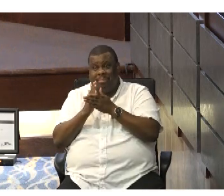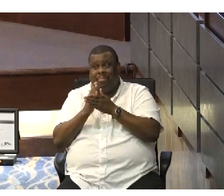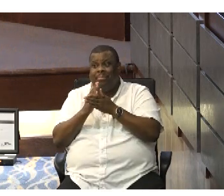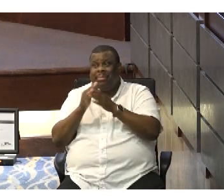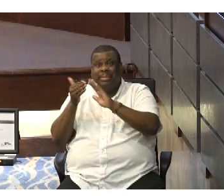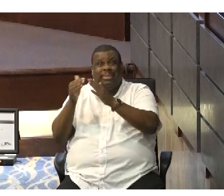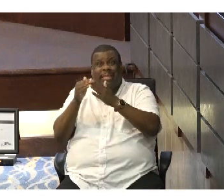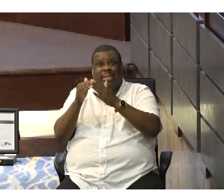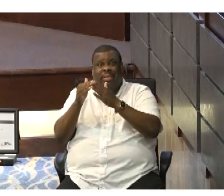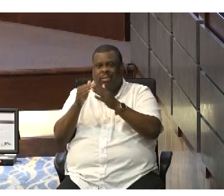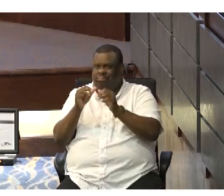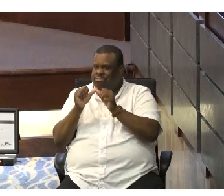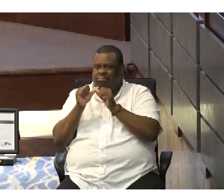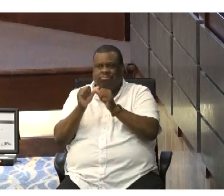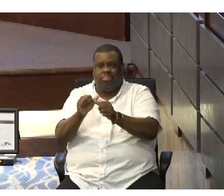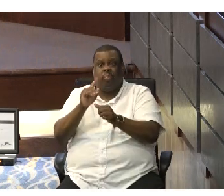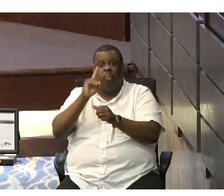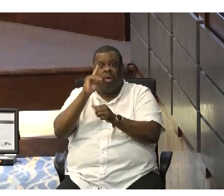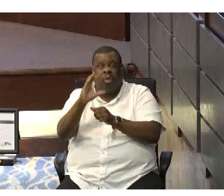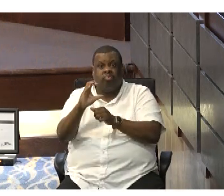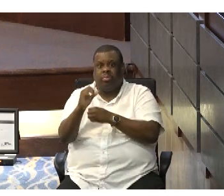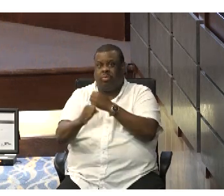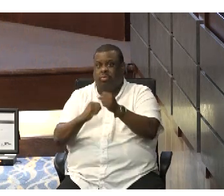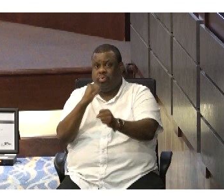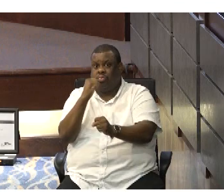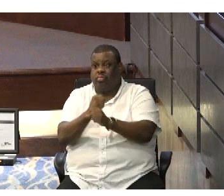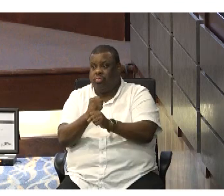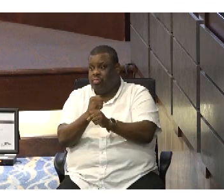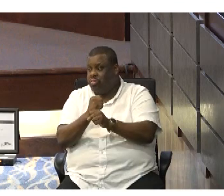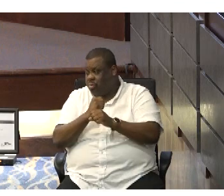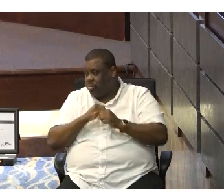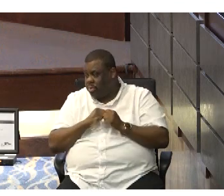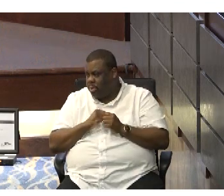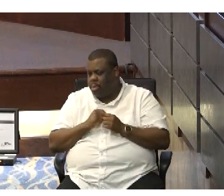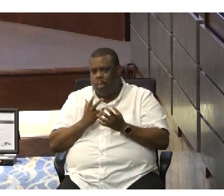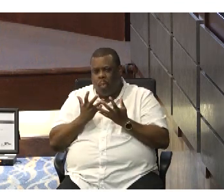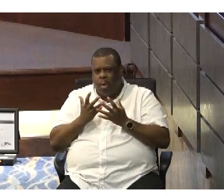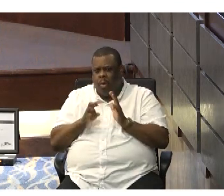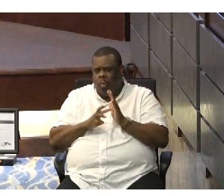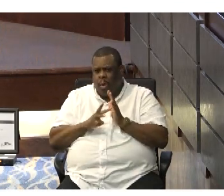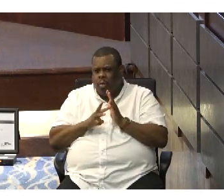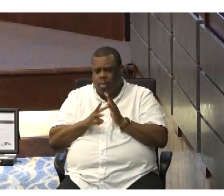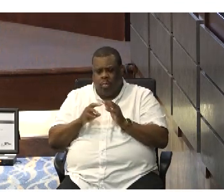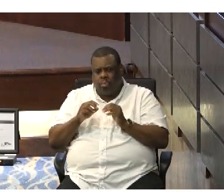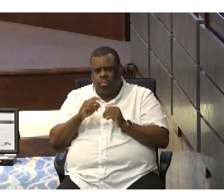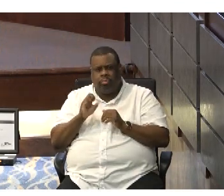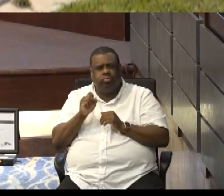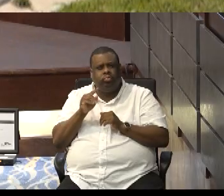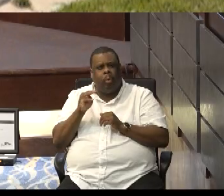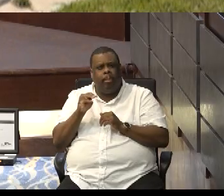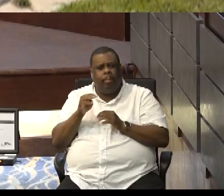for the nuclear option. We wanted to go to make it a lot better and still be cost effective.